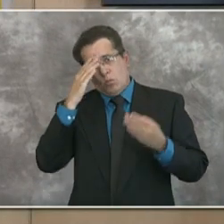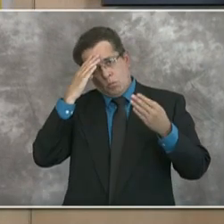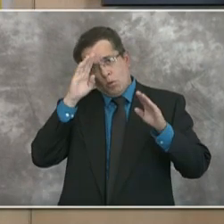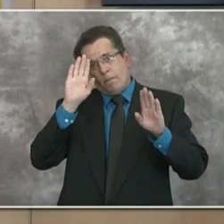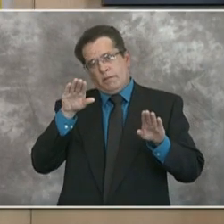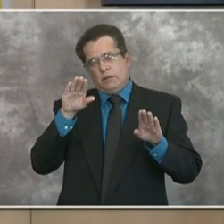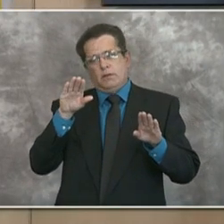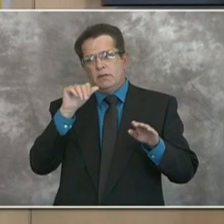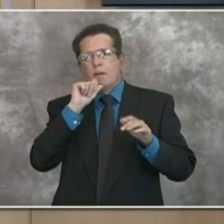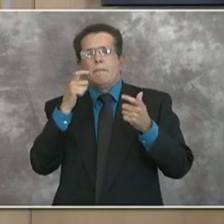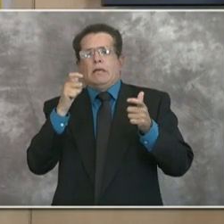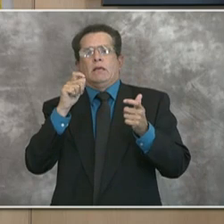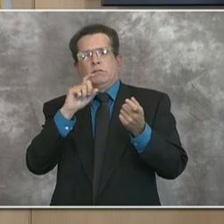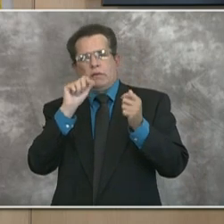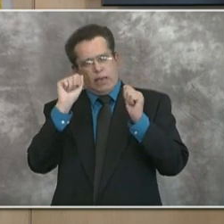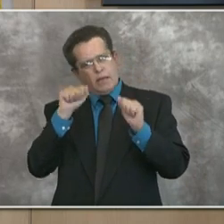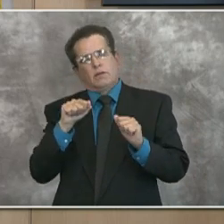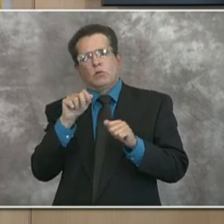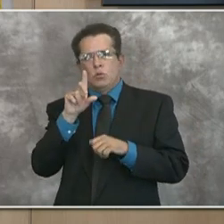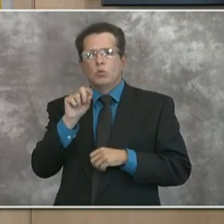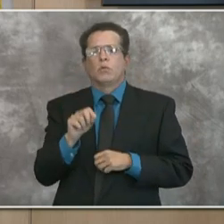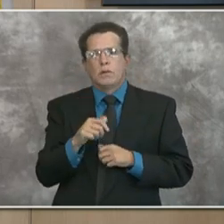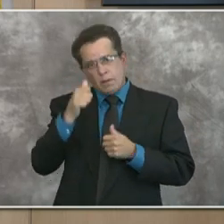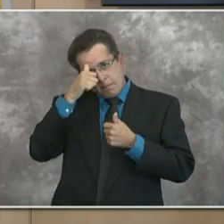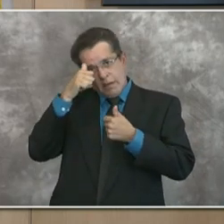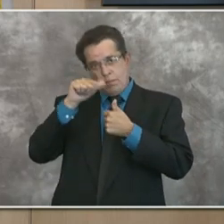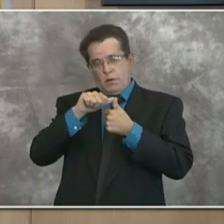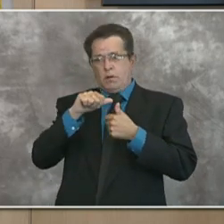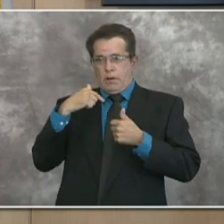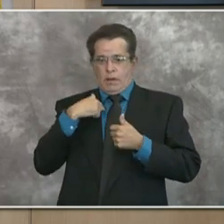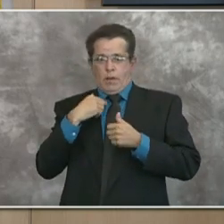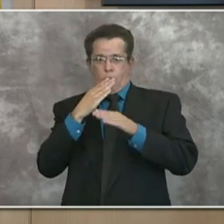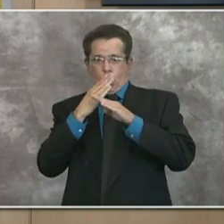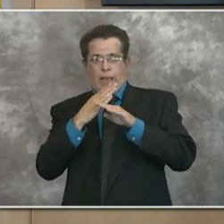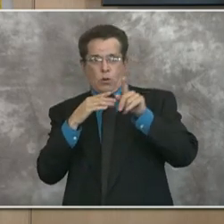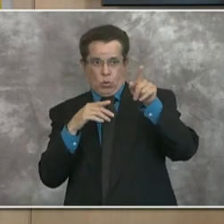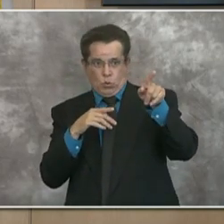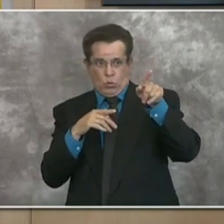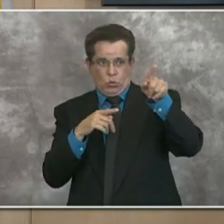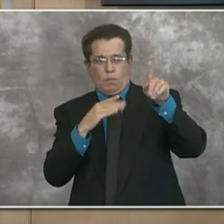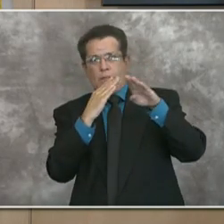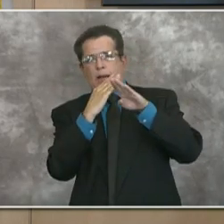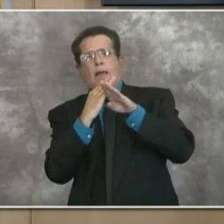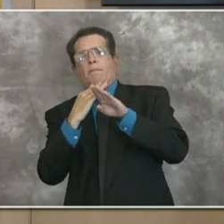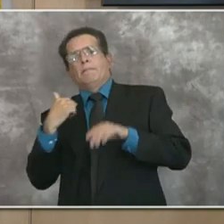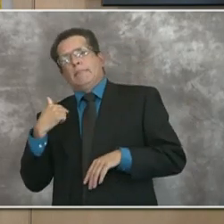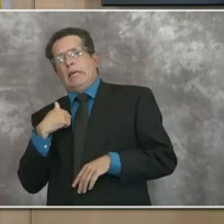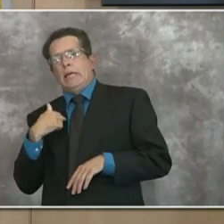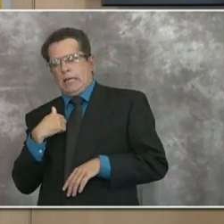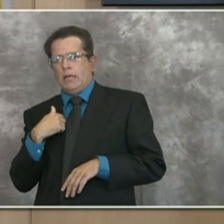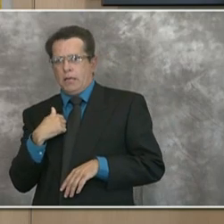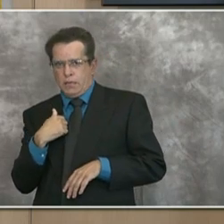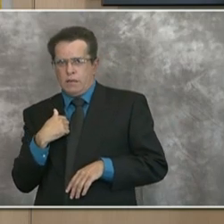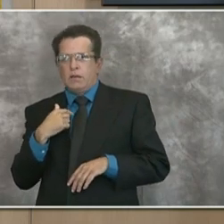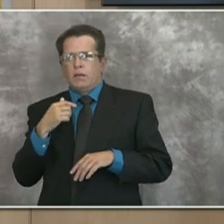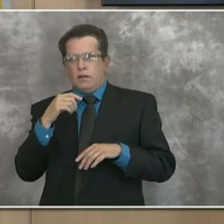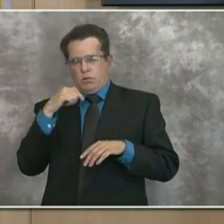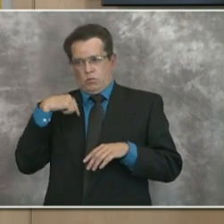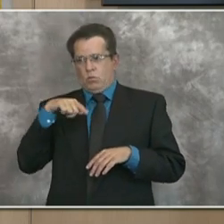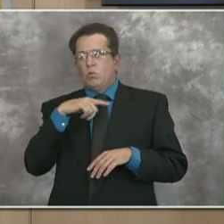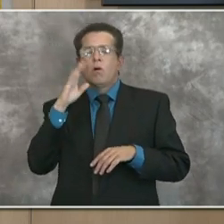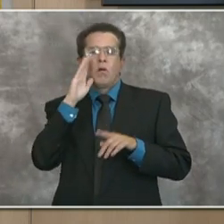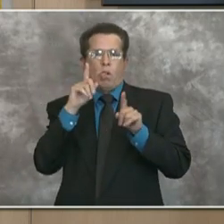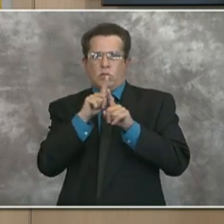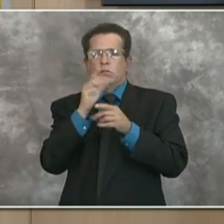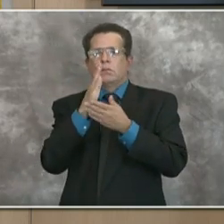shouldn't be a big adjustment. Remember the adage, I protect you, you protect me. In addition, we're going to be